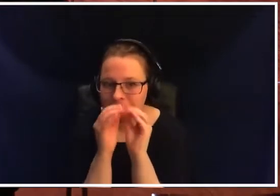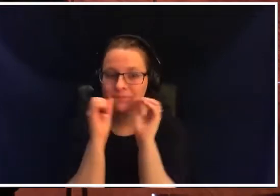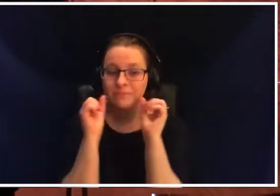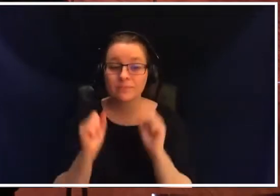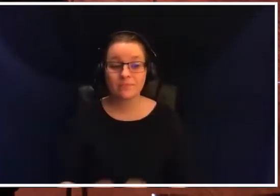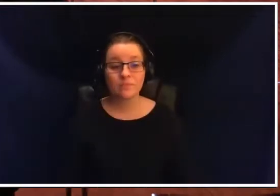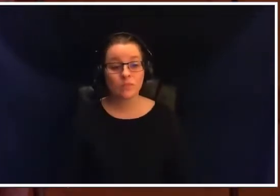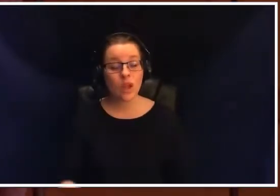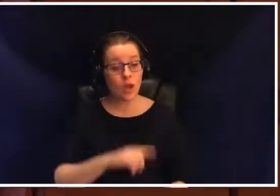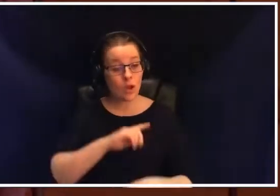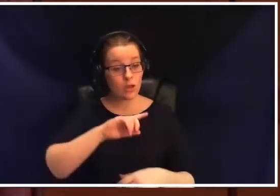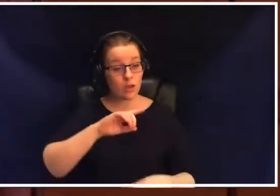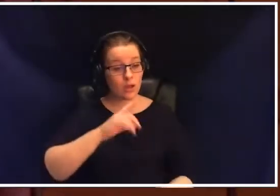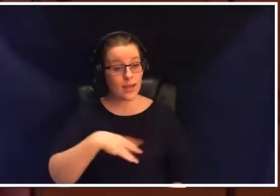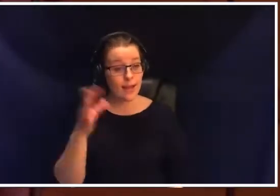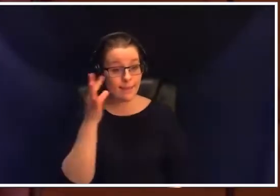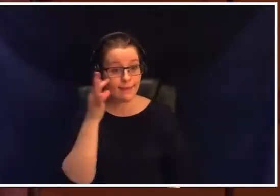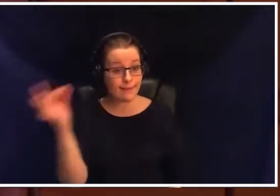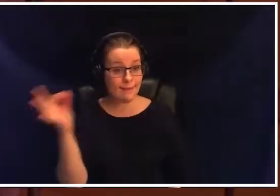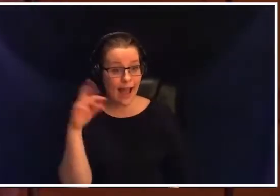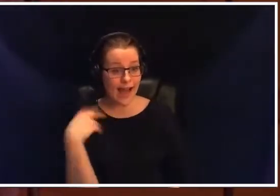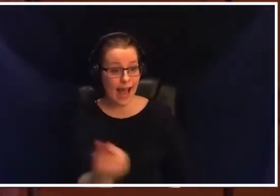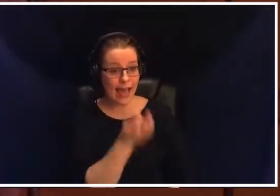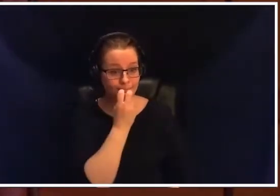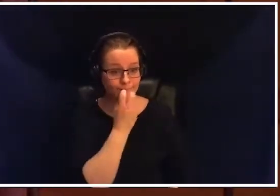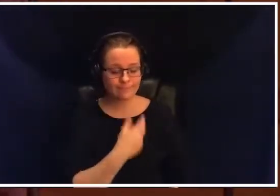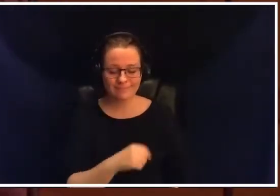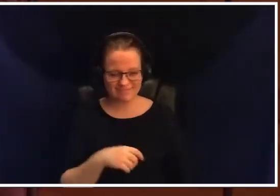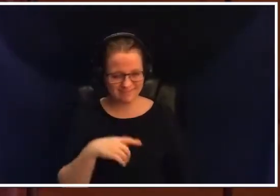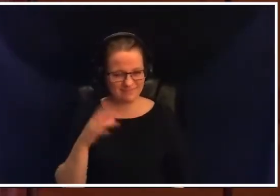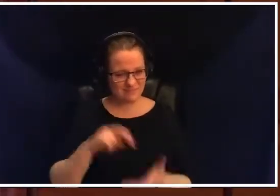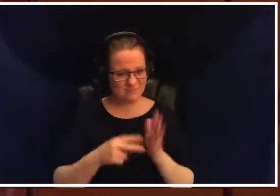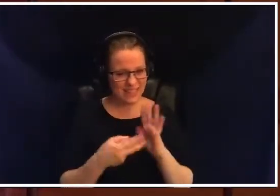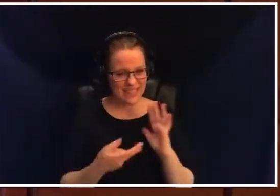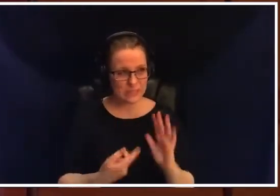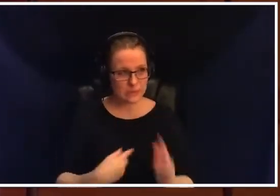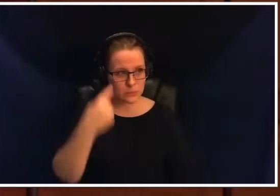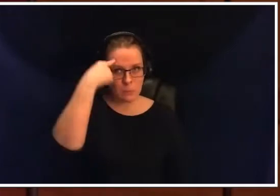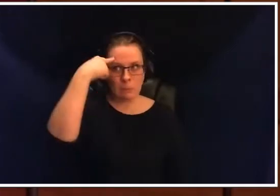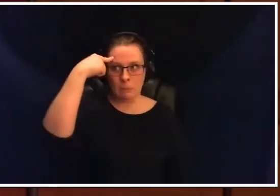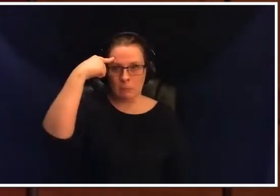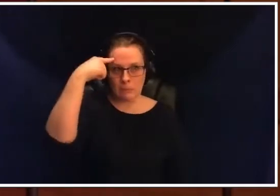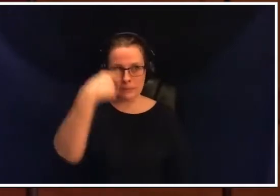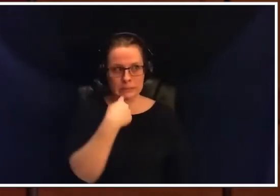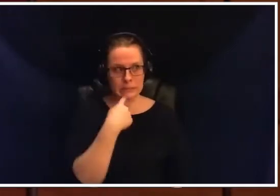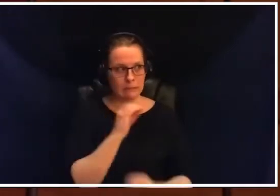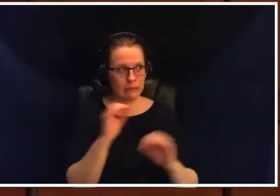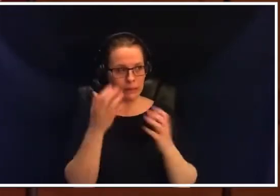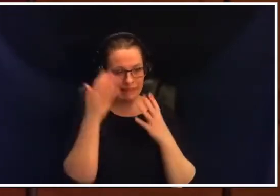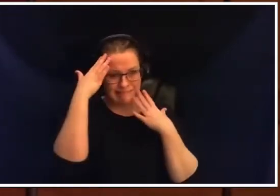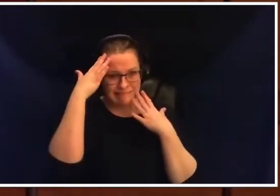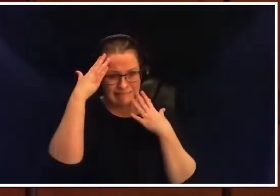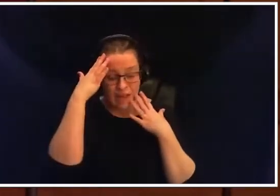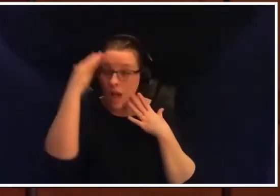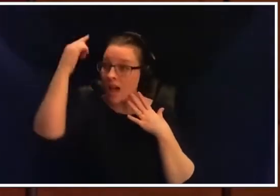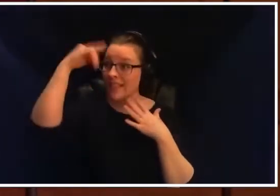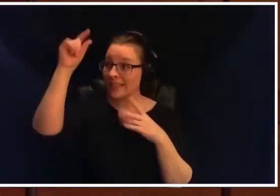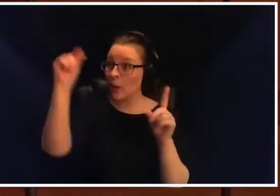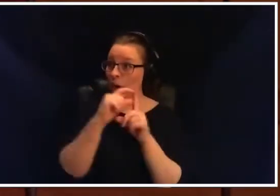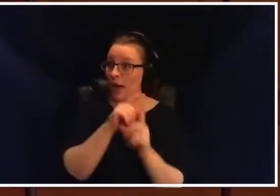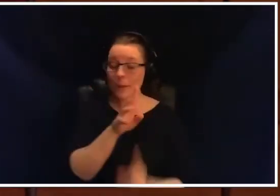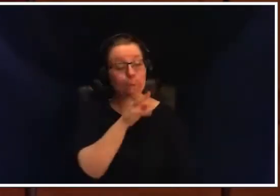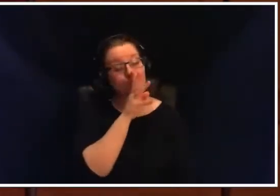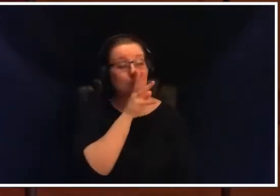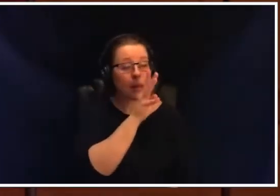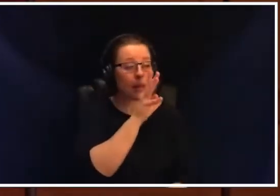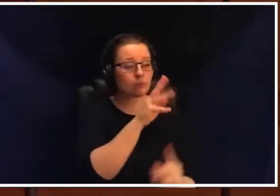So when the cat has got your tongue, there's no need for dismay. Just summon up this word and then you've got a lot to say. But better